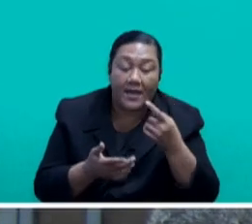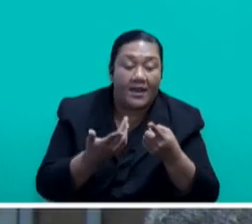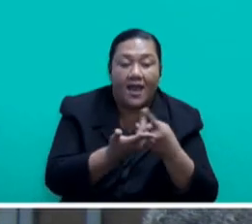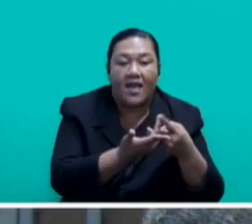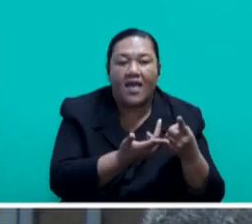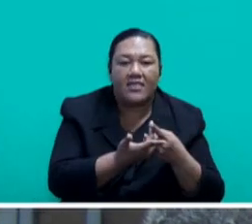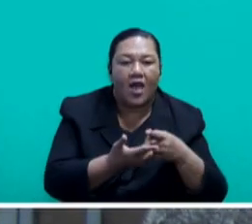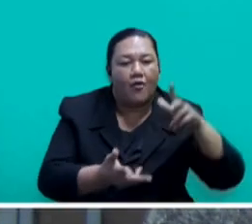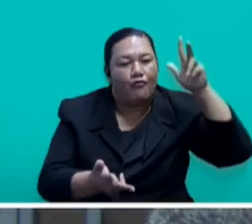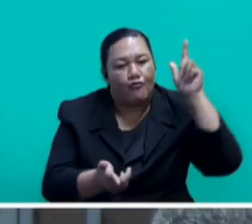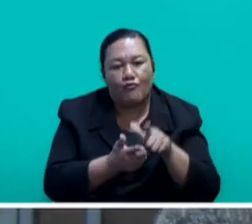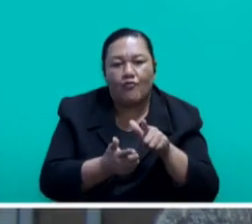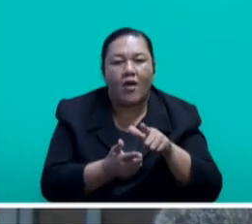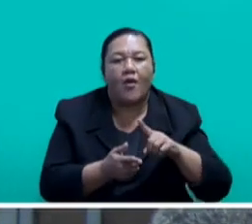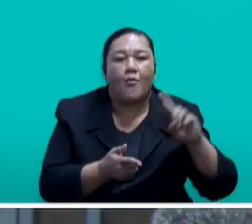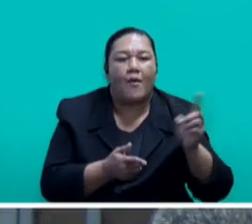duty.